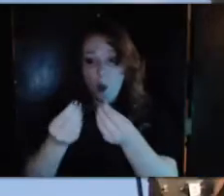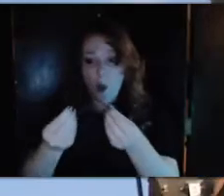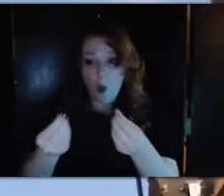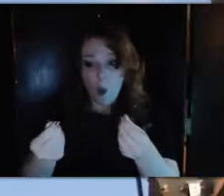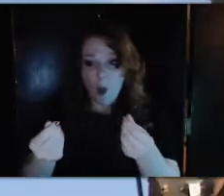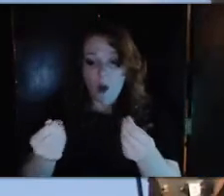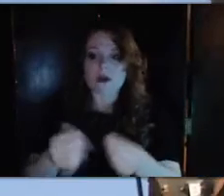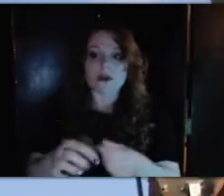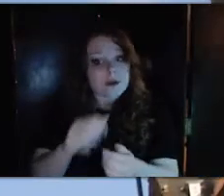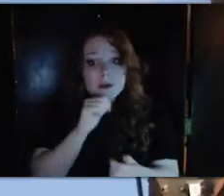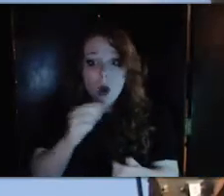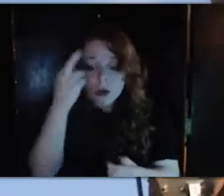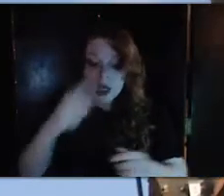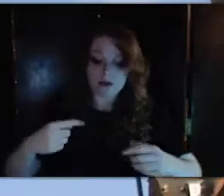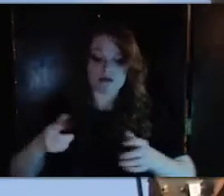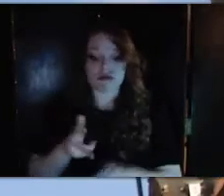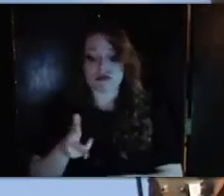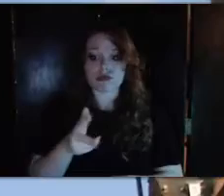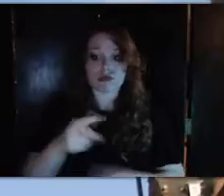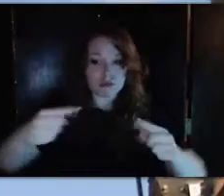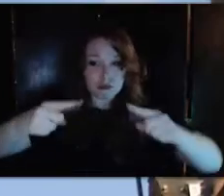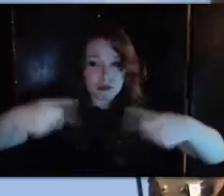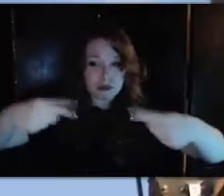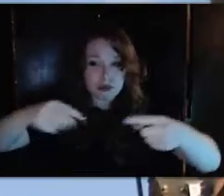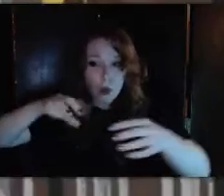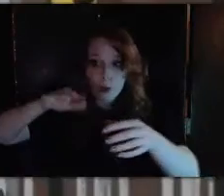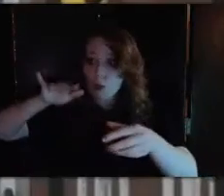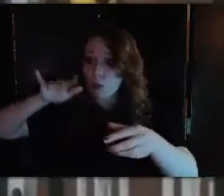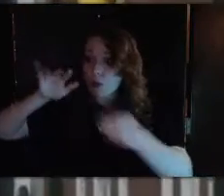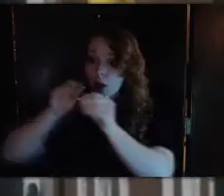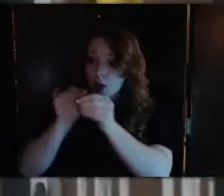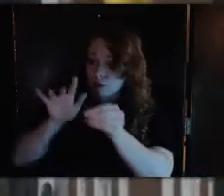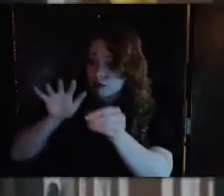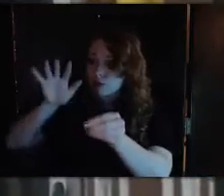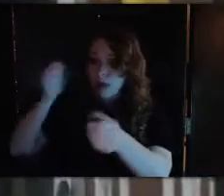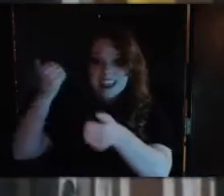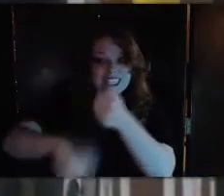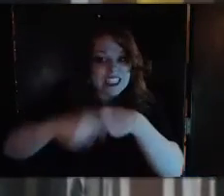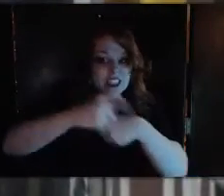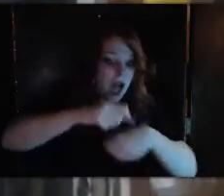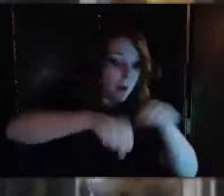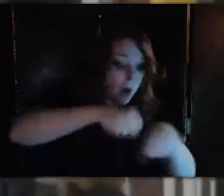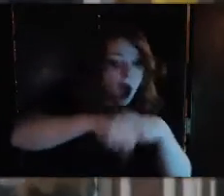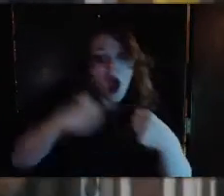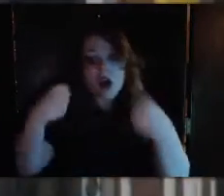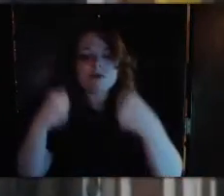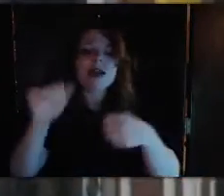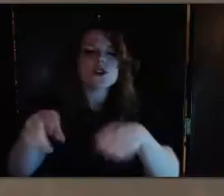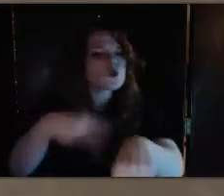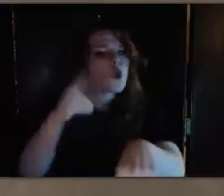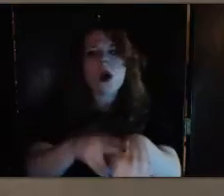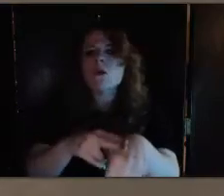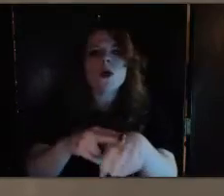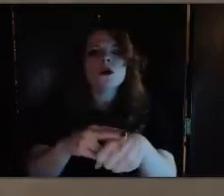may not realize that tiny particles of rubber come off of vehicle tires every time a car, truck, or bike is rolling, and that's normal wear and